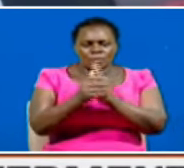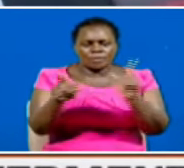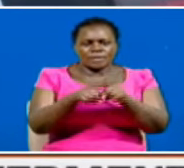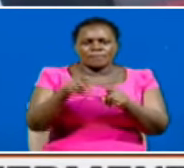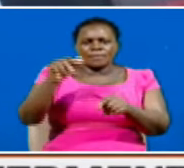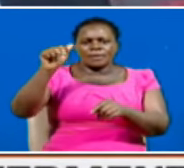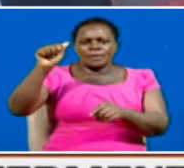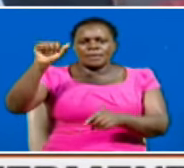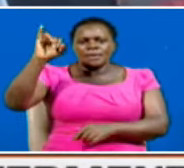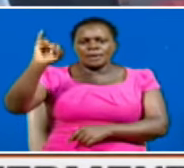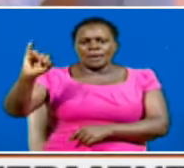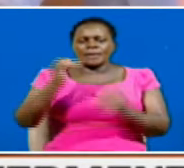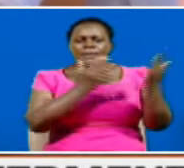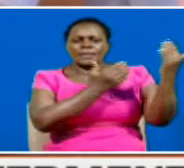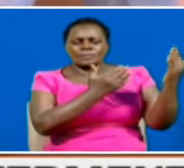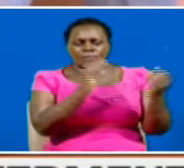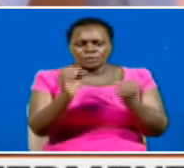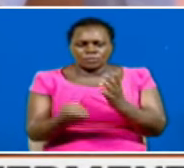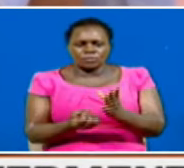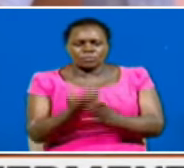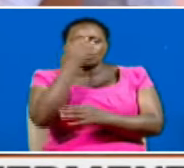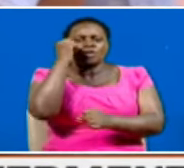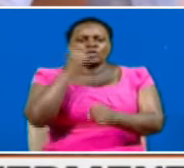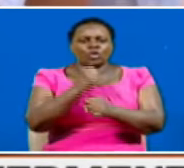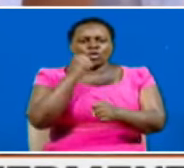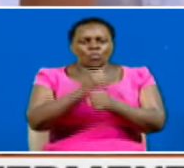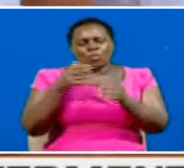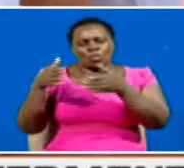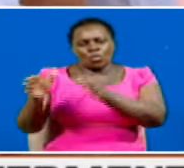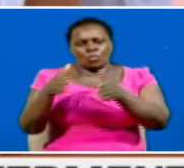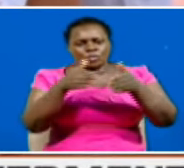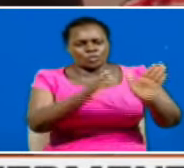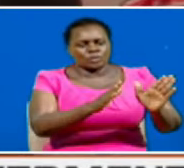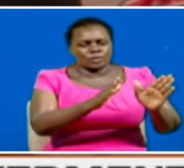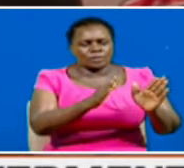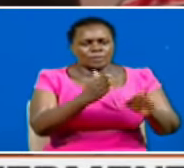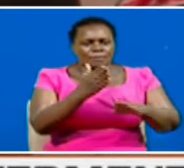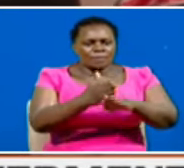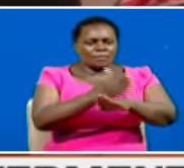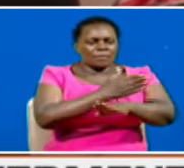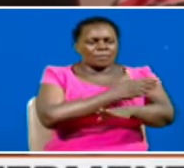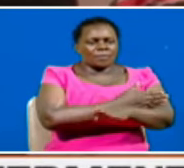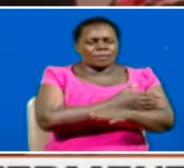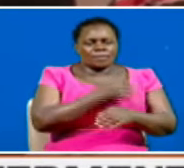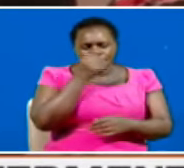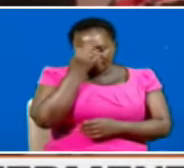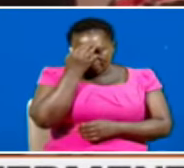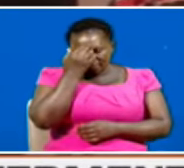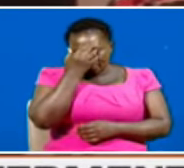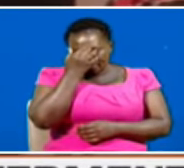AI, which are expected to generate job opportunities for those who will participate.